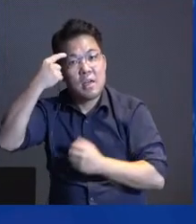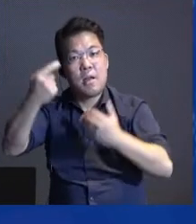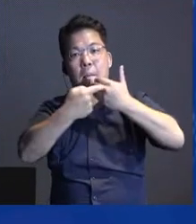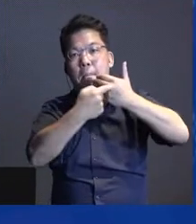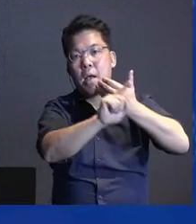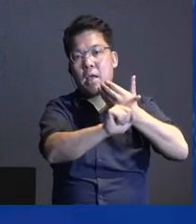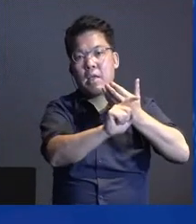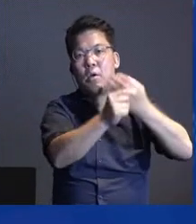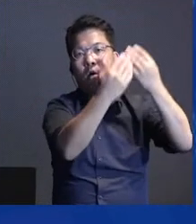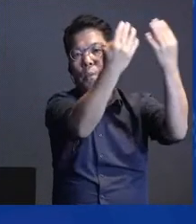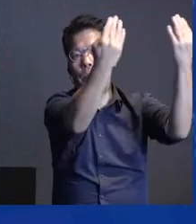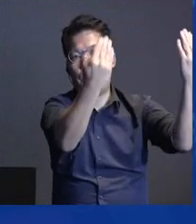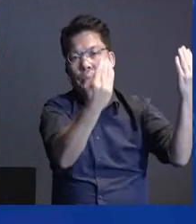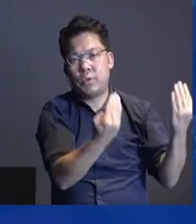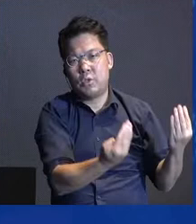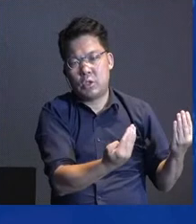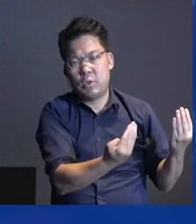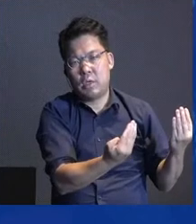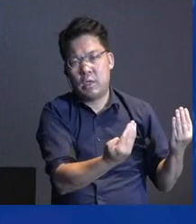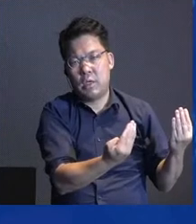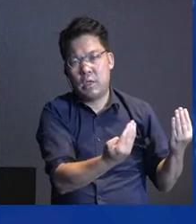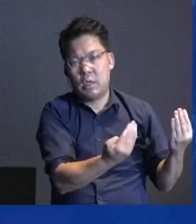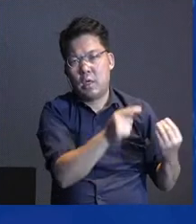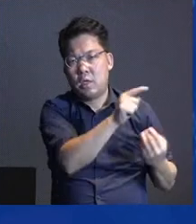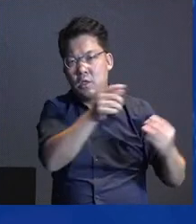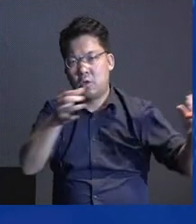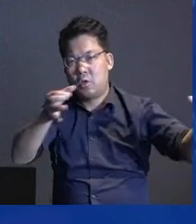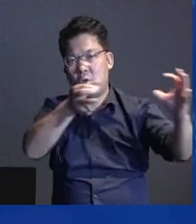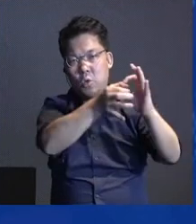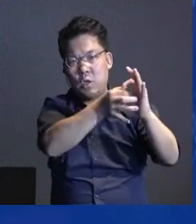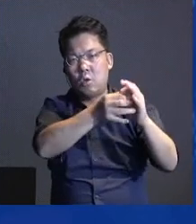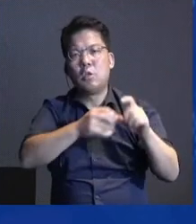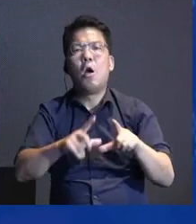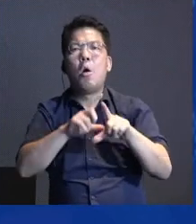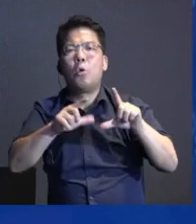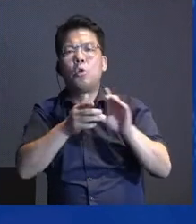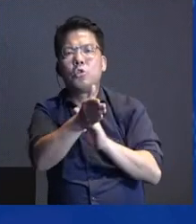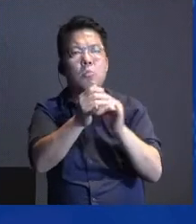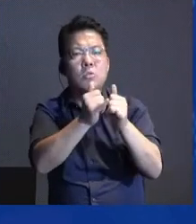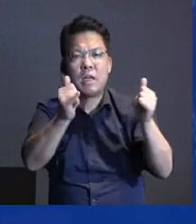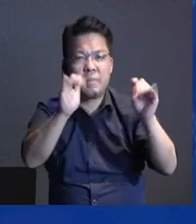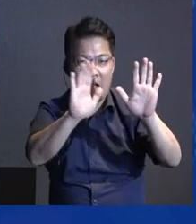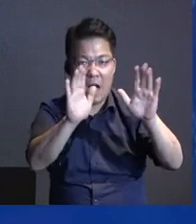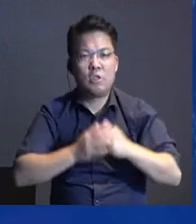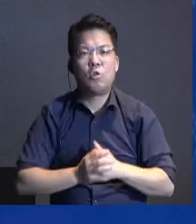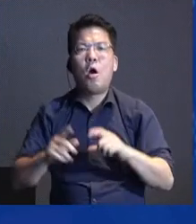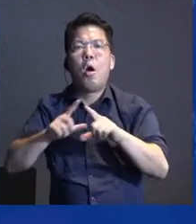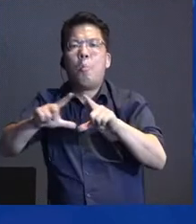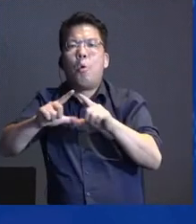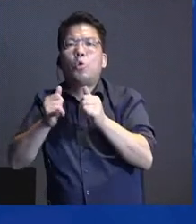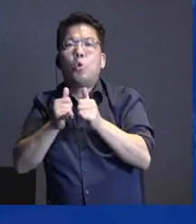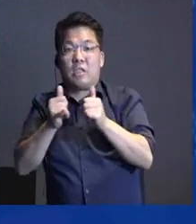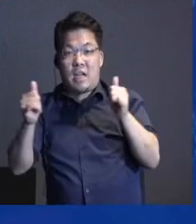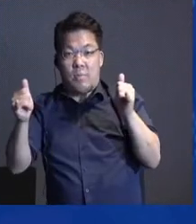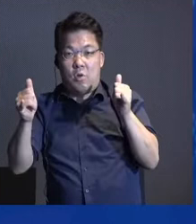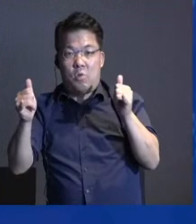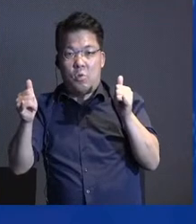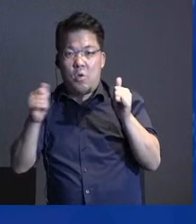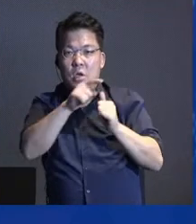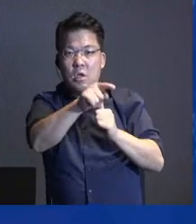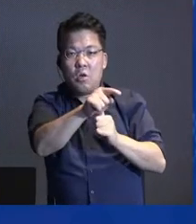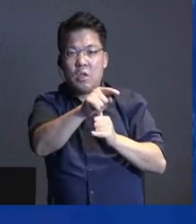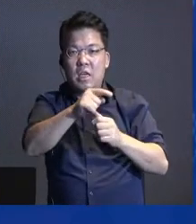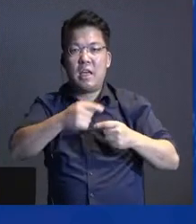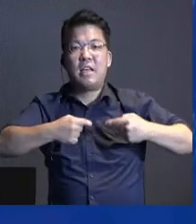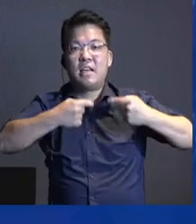a public square with very nice portraits being taken and then short statements also written next